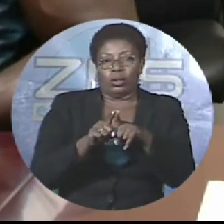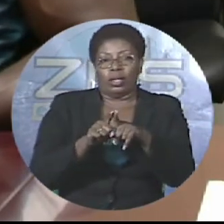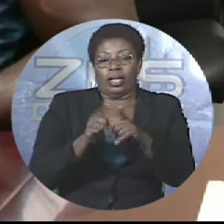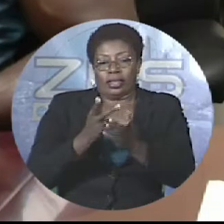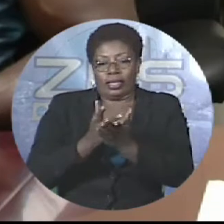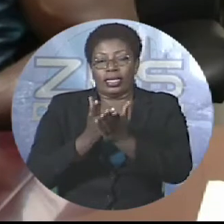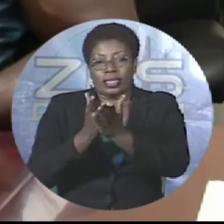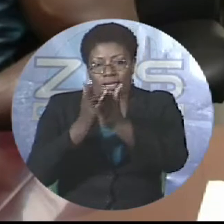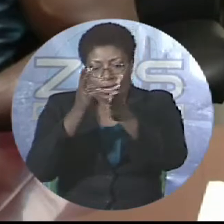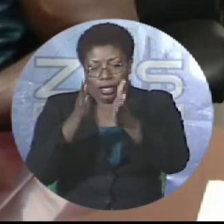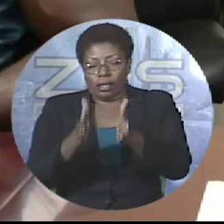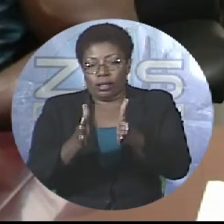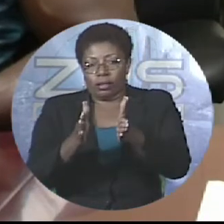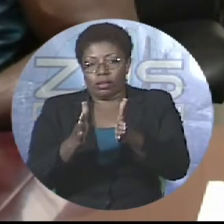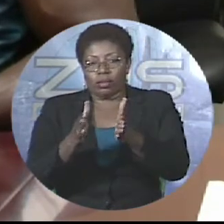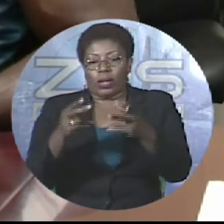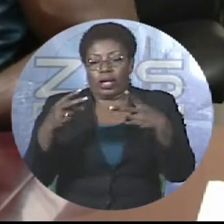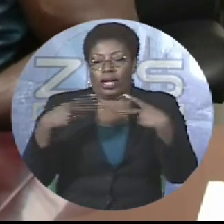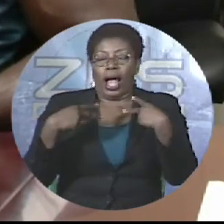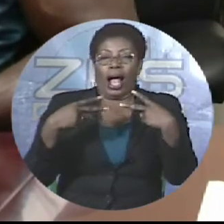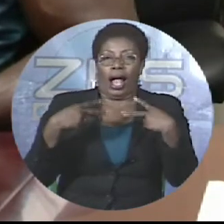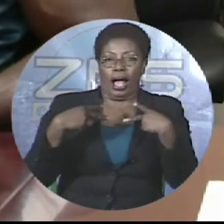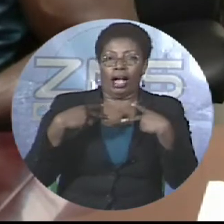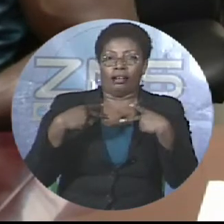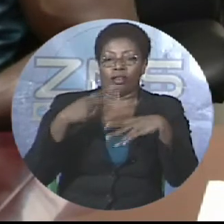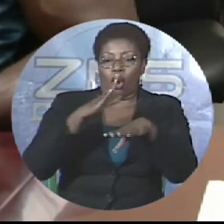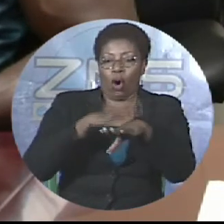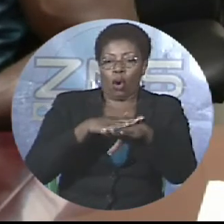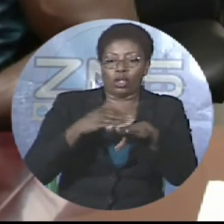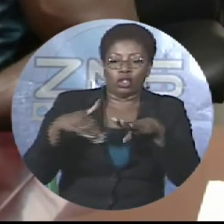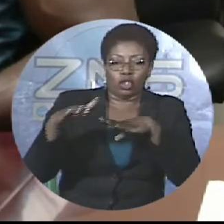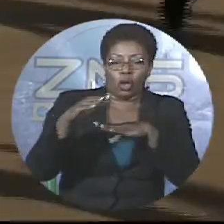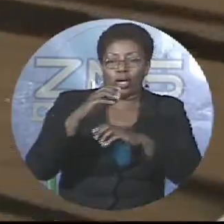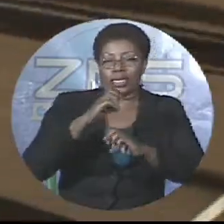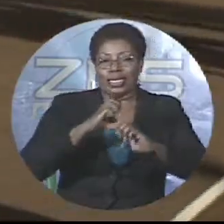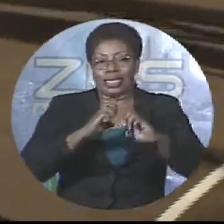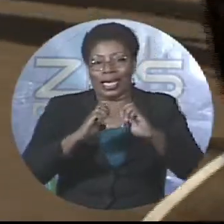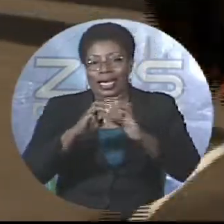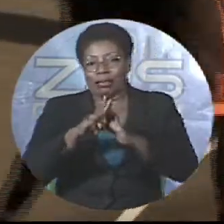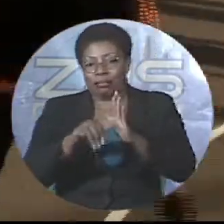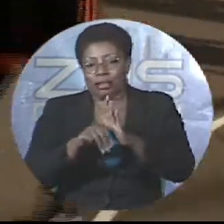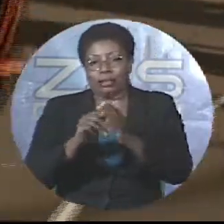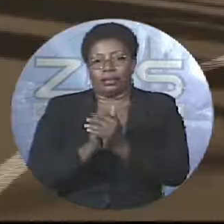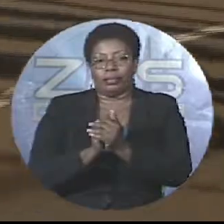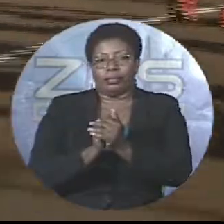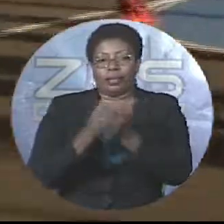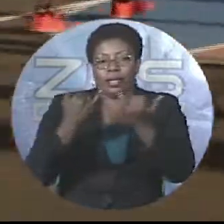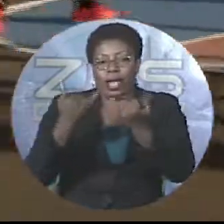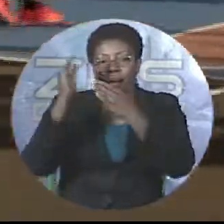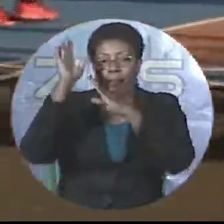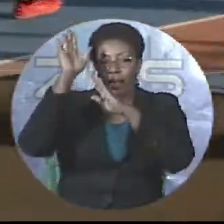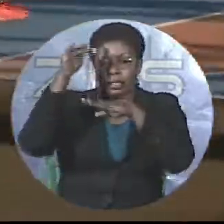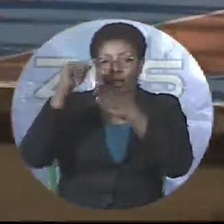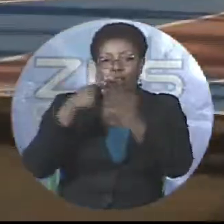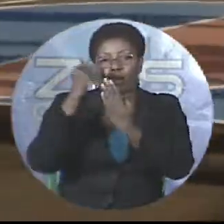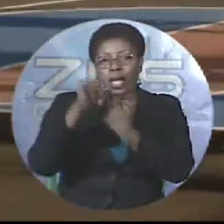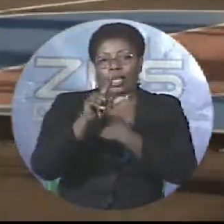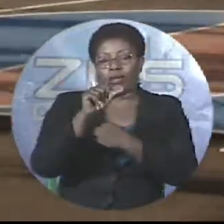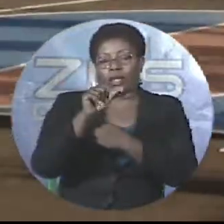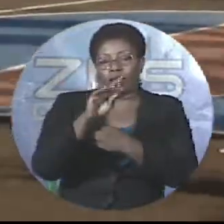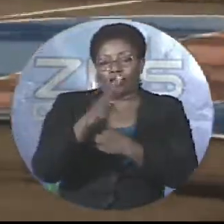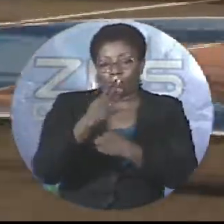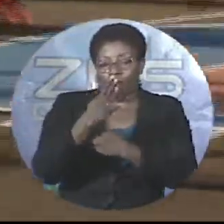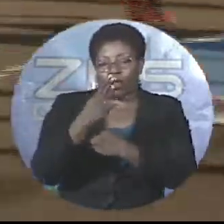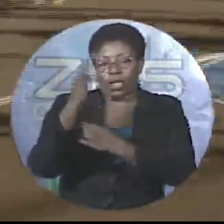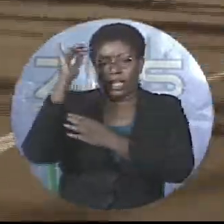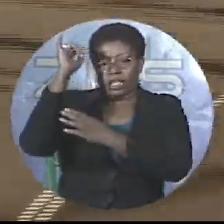sailors, we are also having an onshore entertainment. And shifting the basketball come July 24th, the